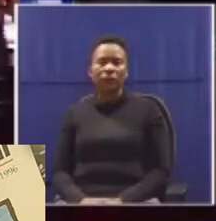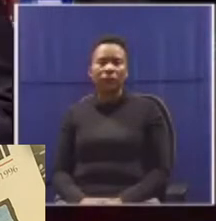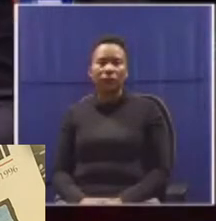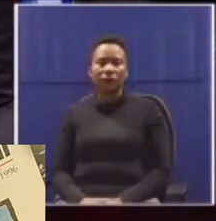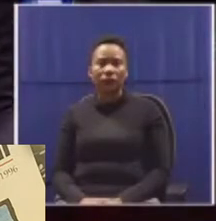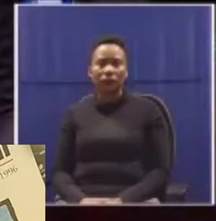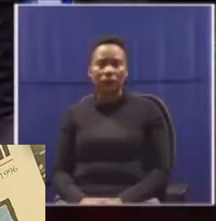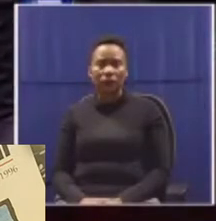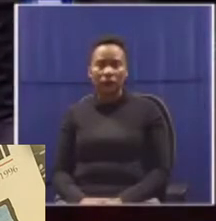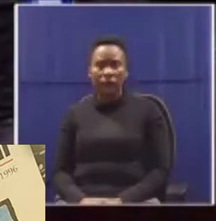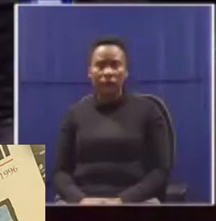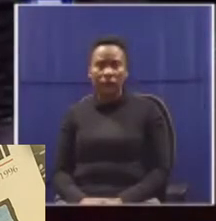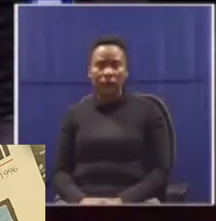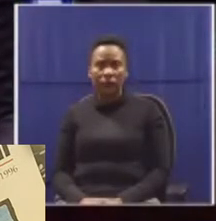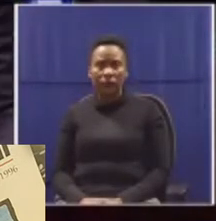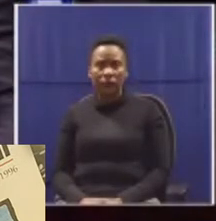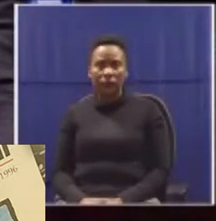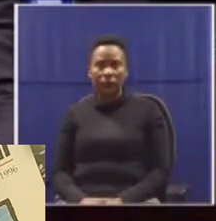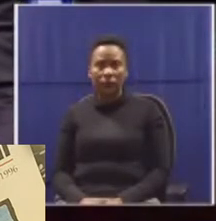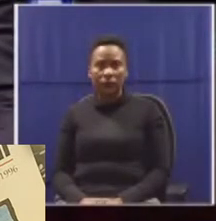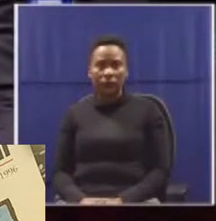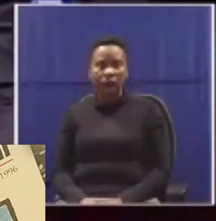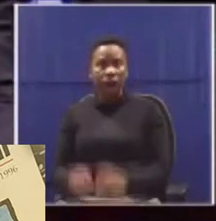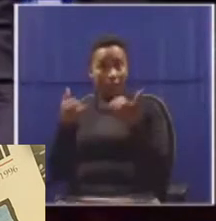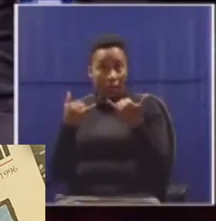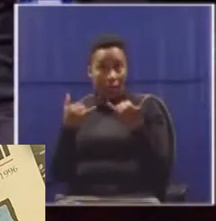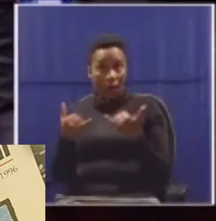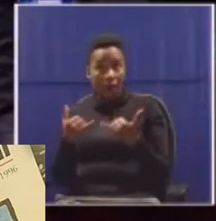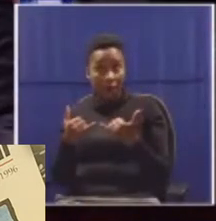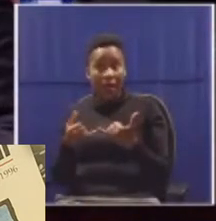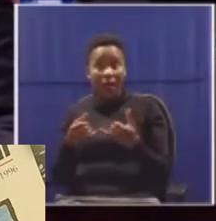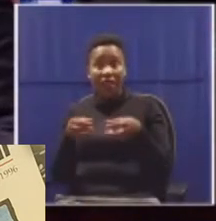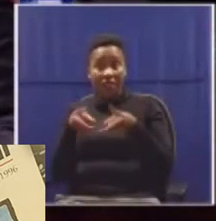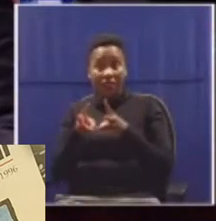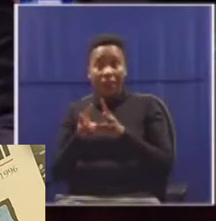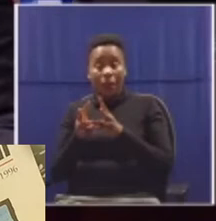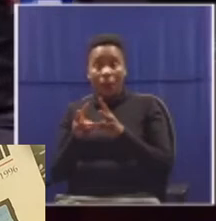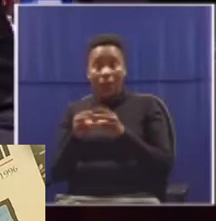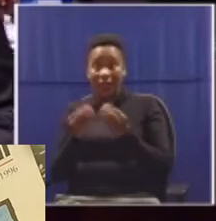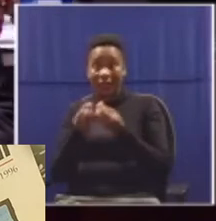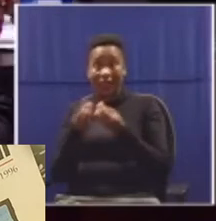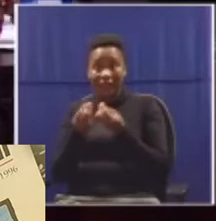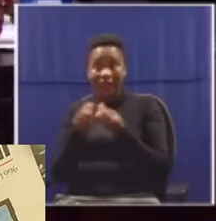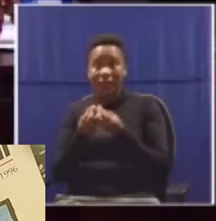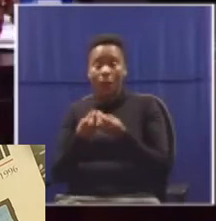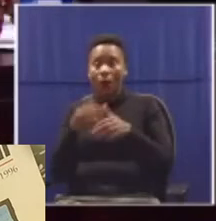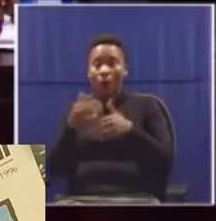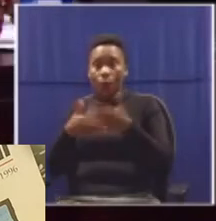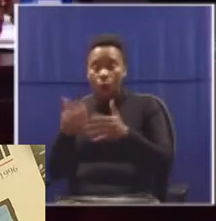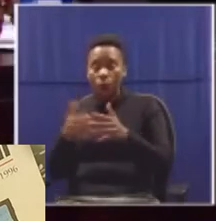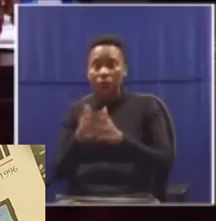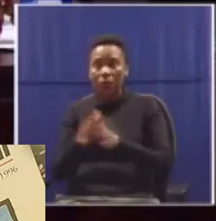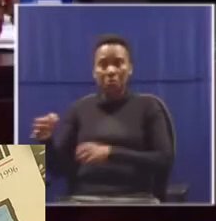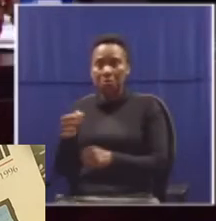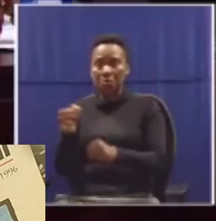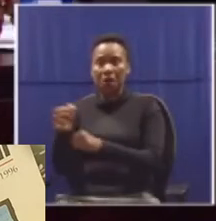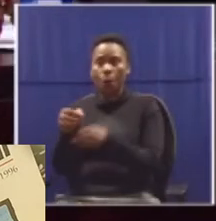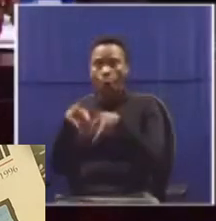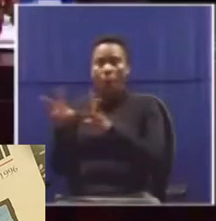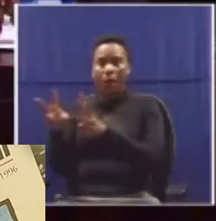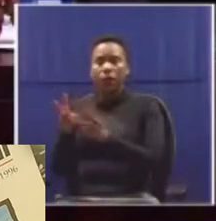and insurance at the current rate we are progressing in addressing outstanding strategic deficiencies